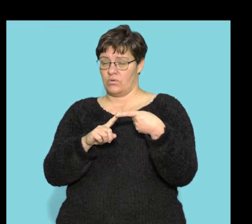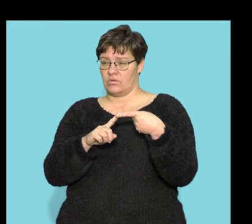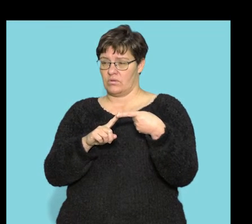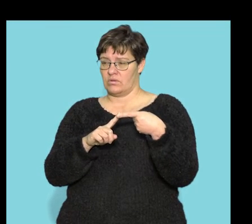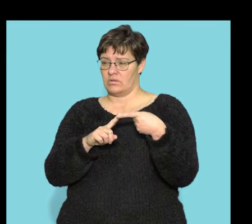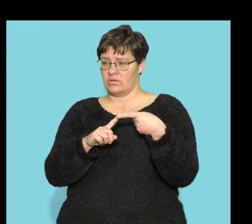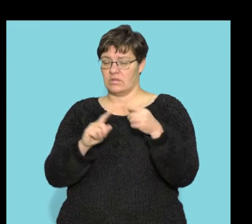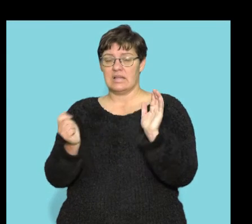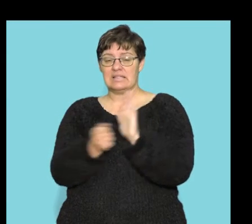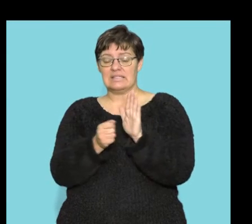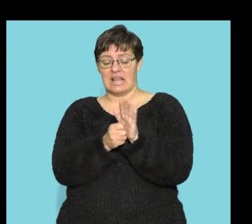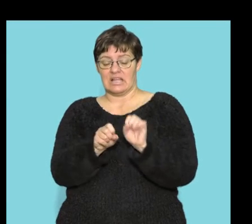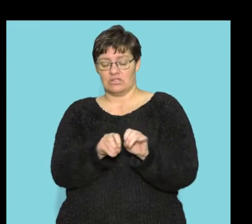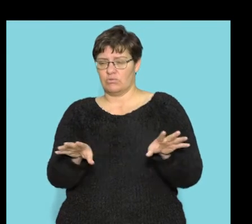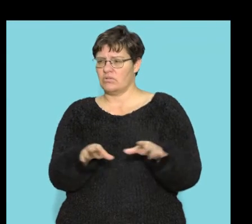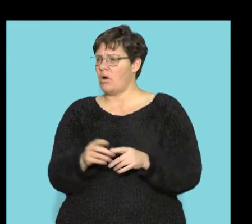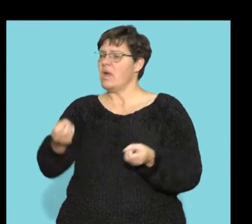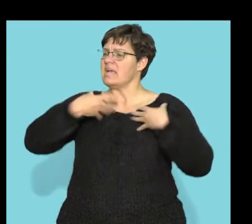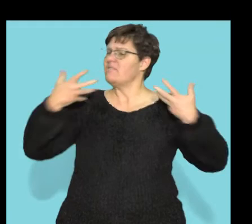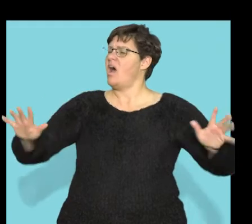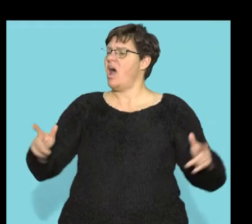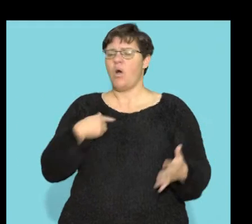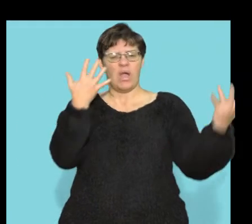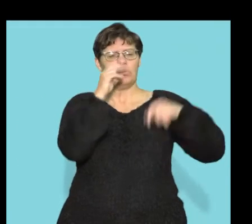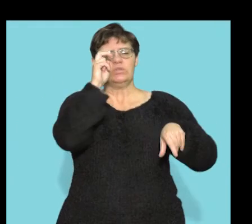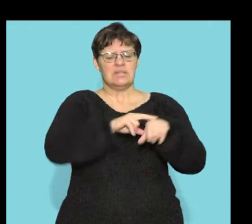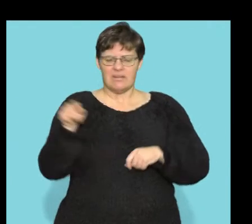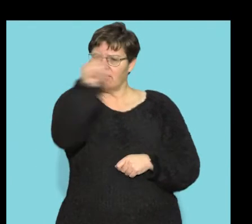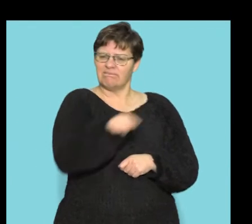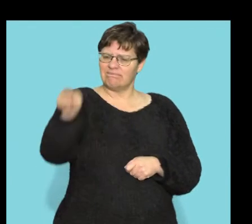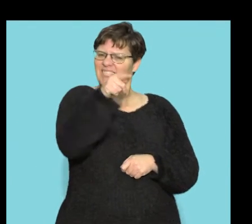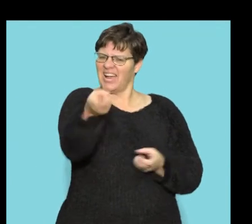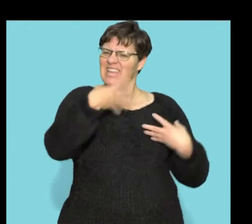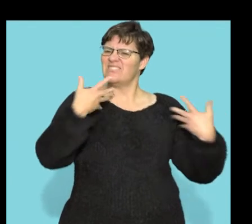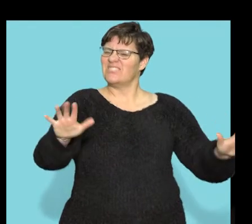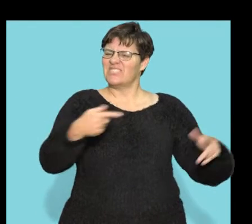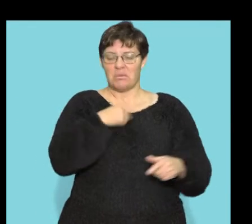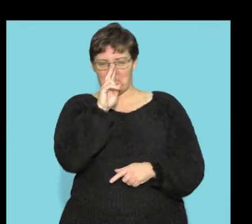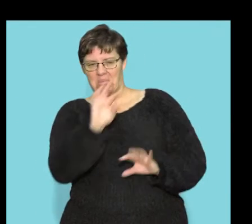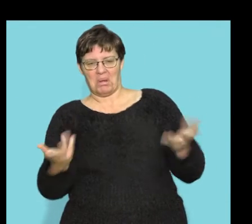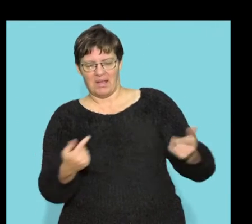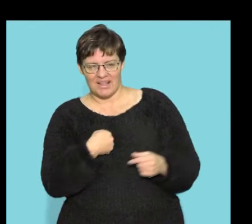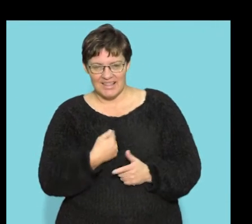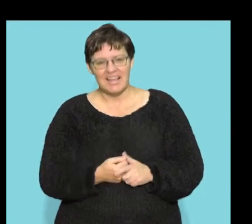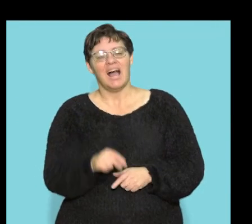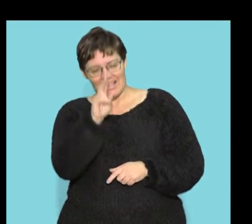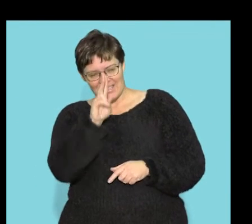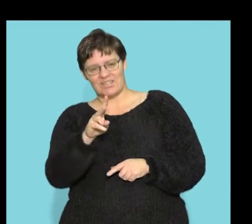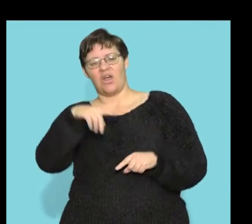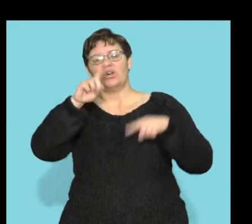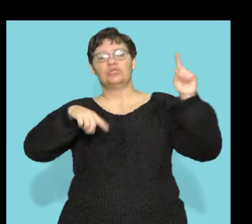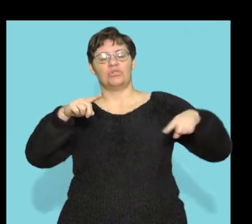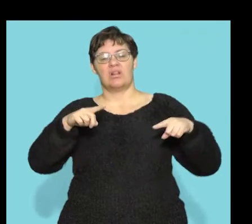selling and distribution. Oh, but it's given to us. We don't have to calculate it. Sorry, here's it, guys. It's given to us. There it says total variable cost. I'm just